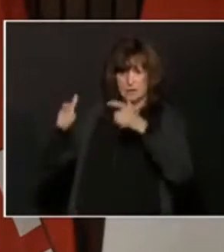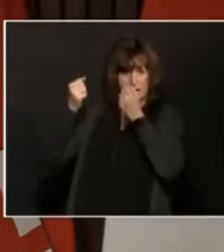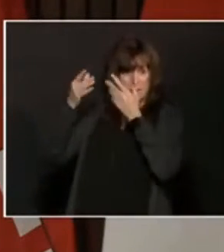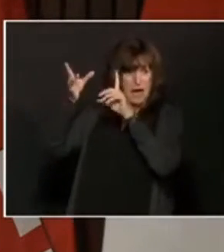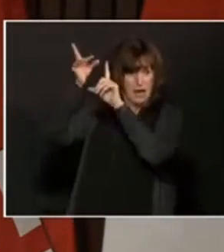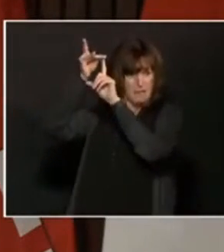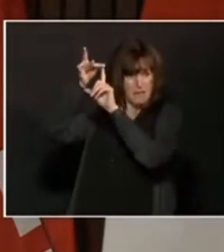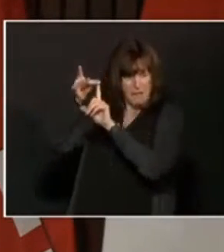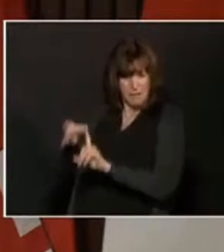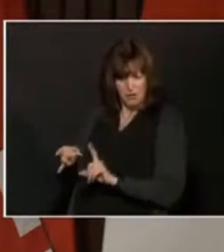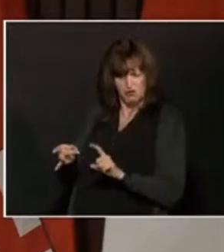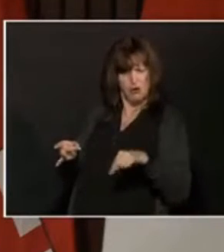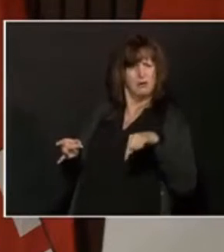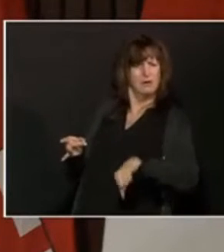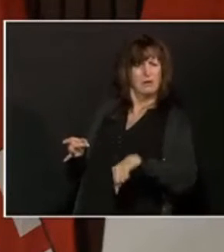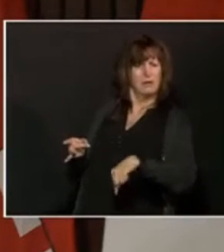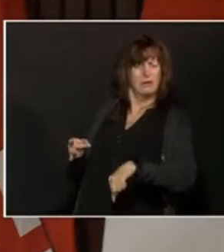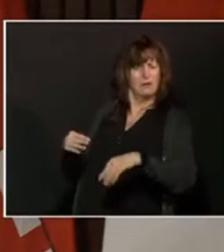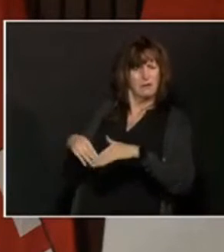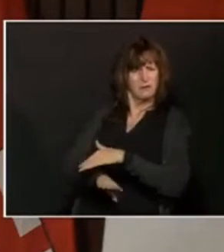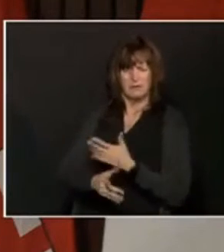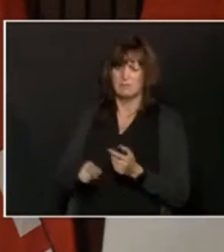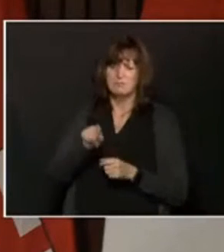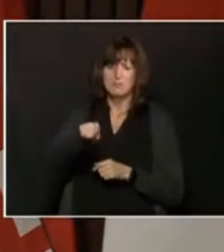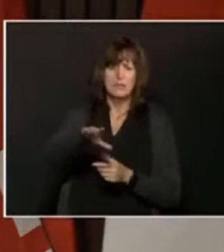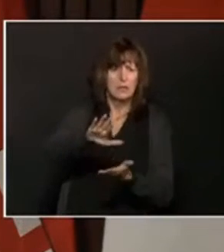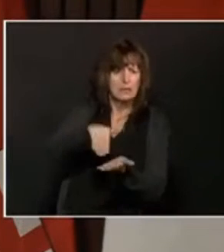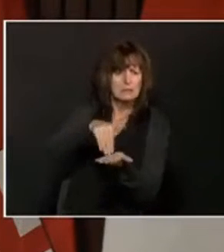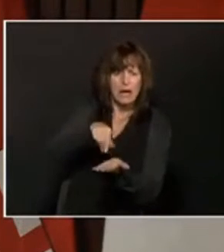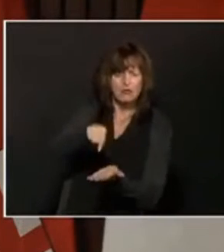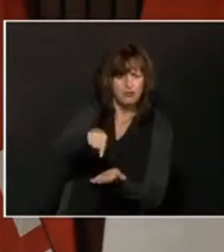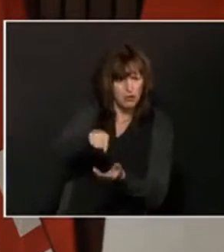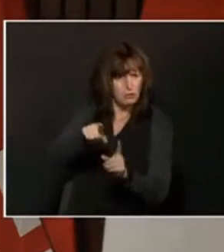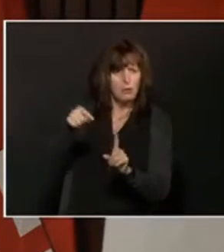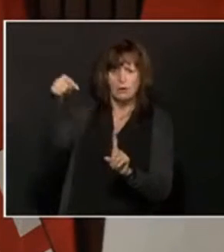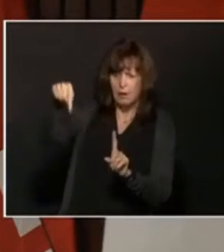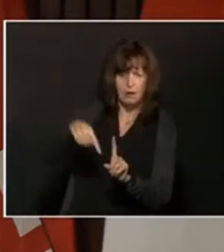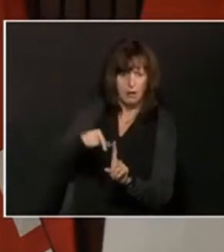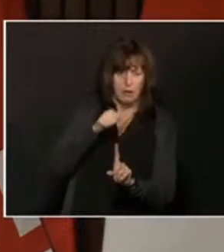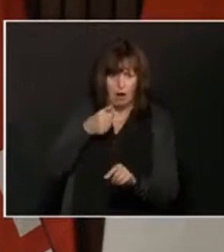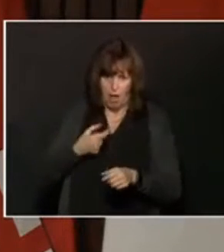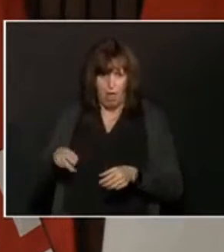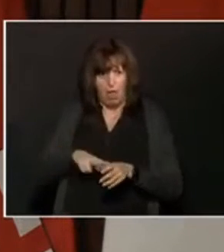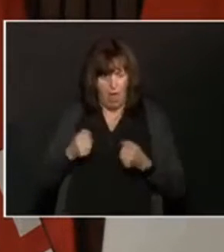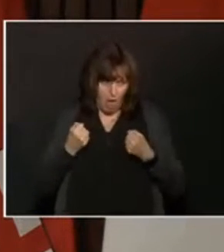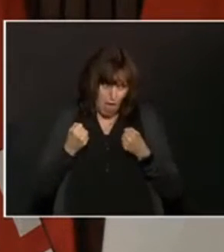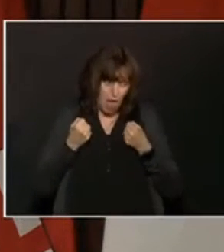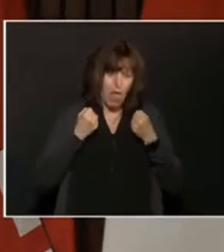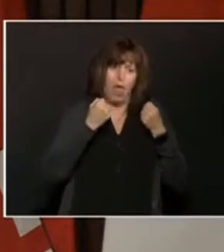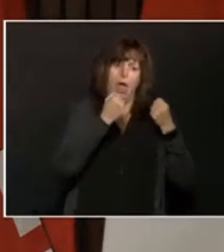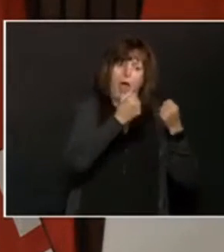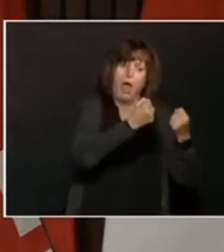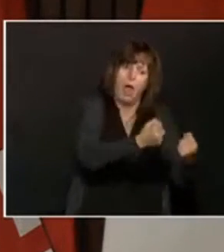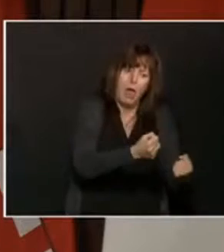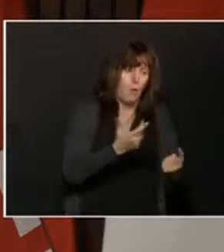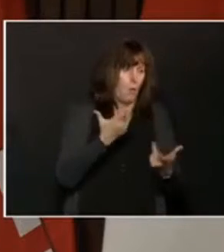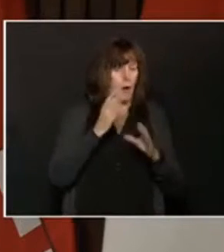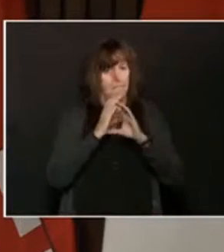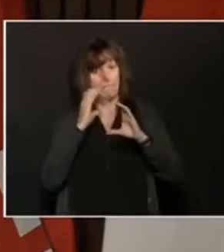centers or in places where it's easy for people to get to and they don't require a car or driving or traveling on public